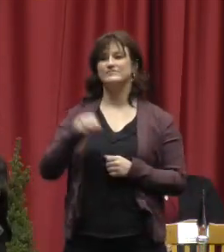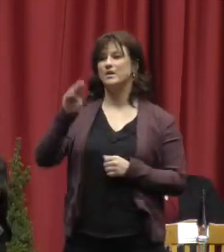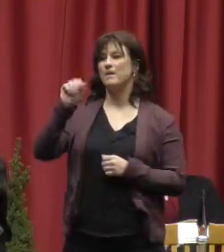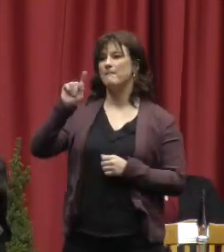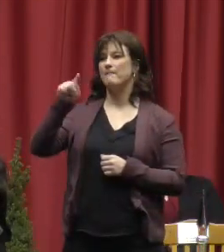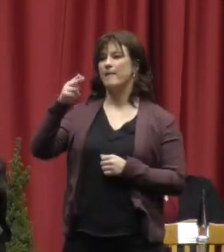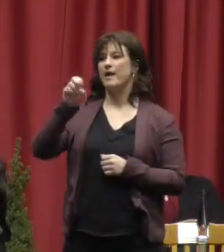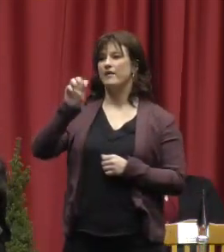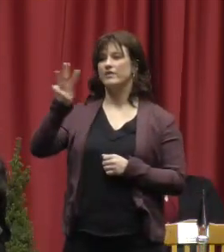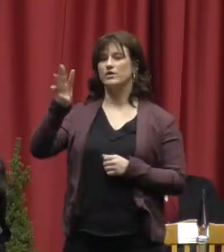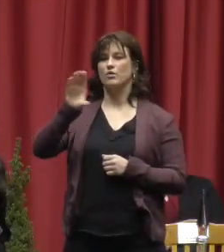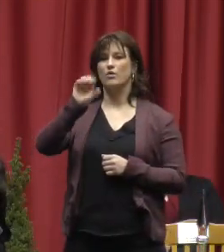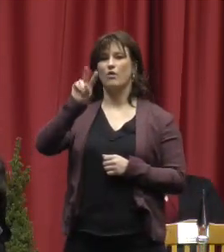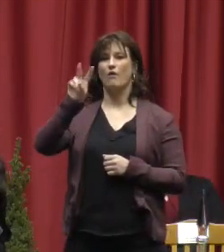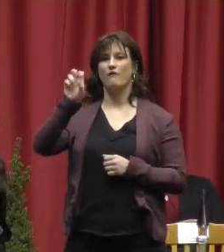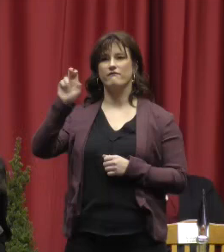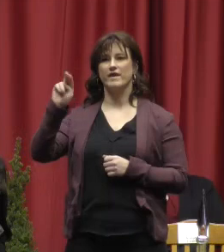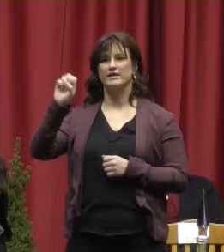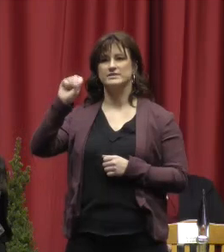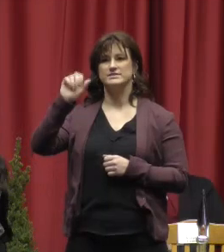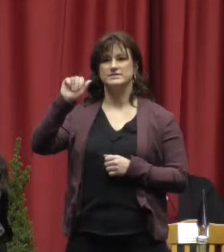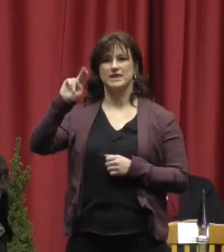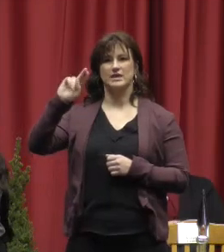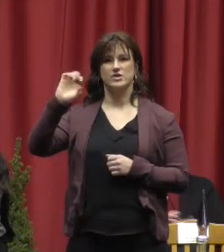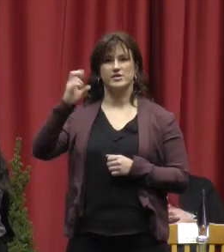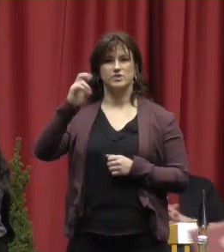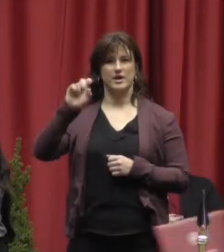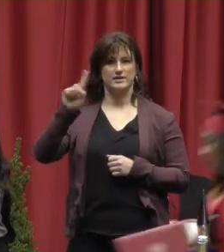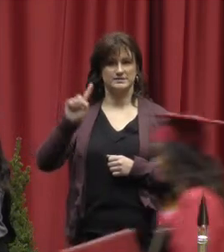Matthew Coven Sanchez.